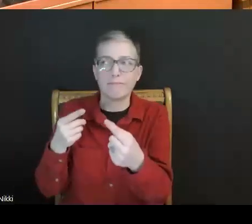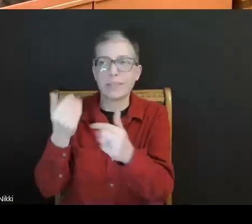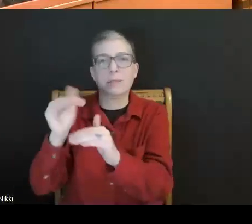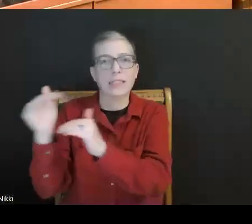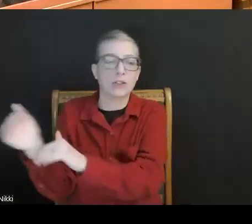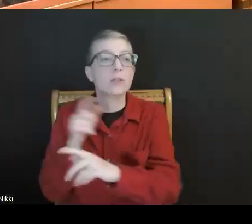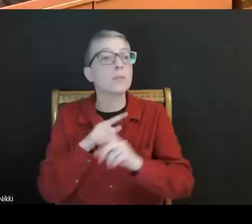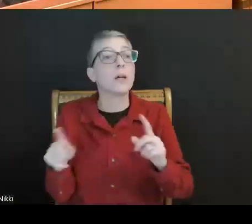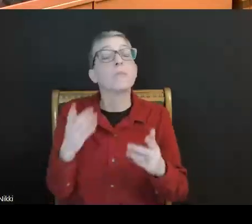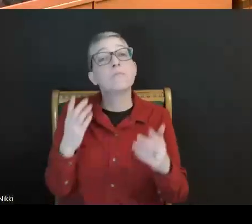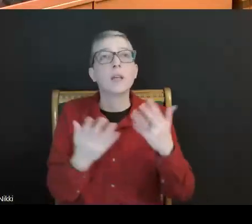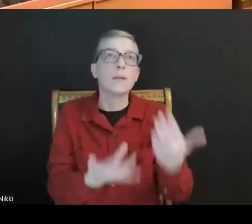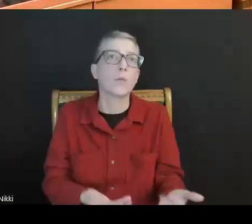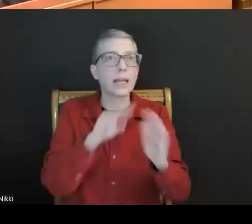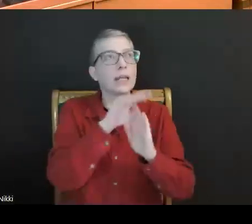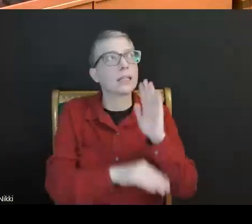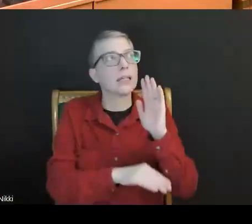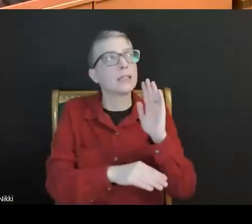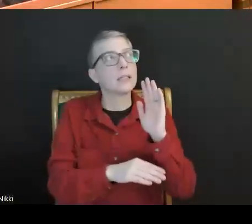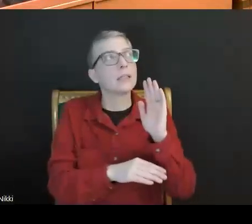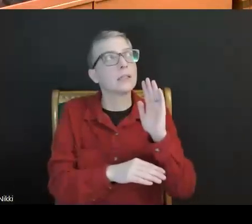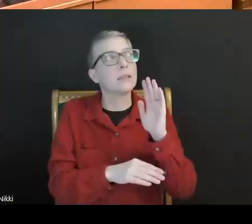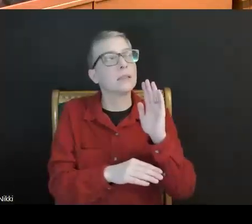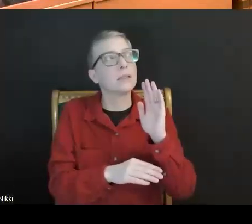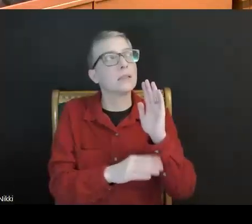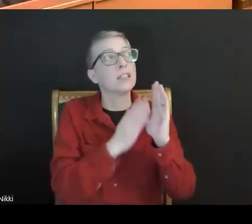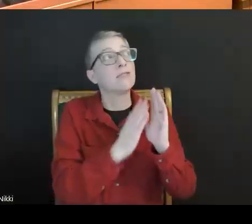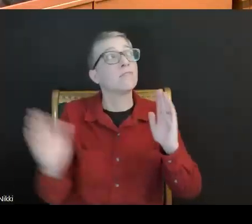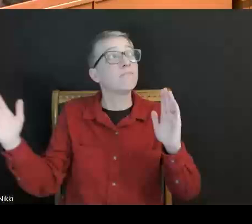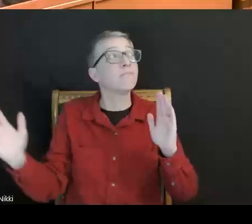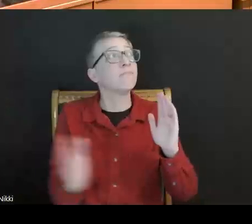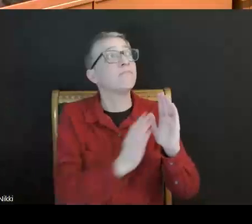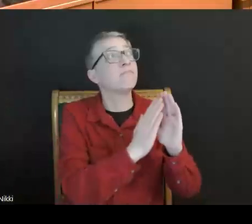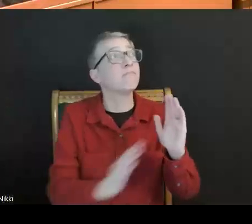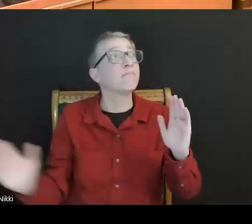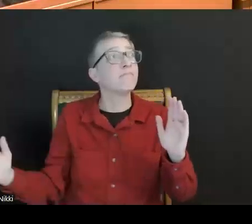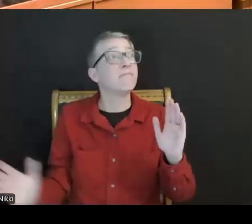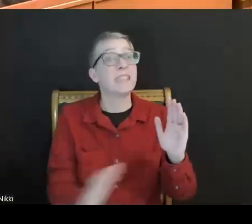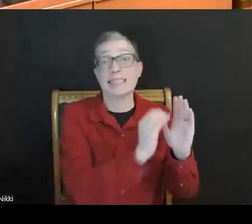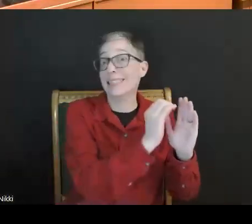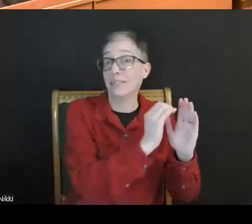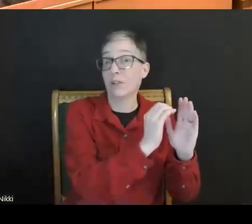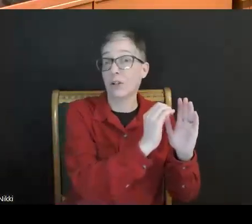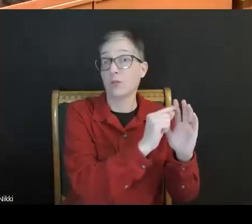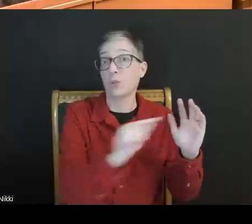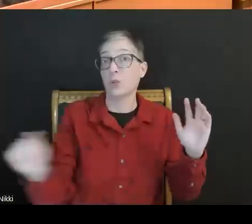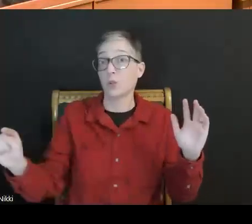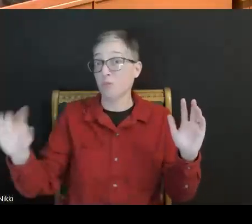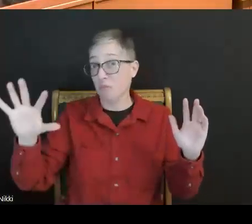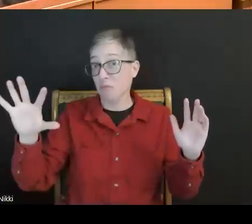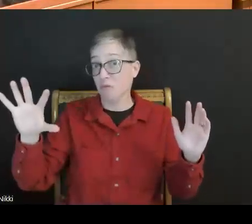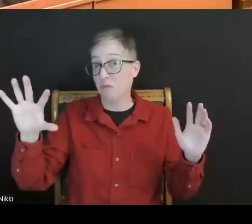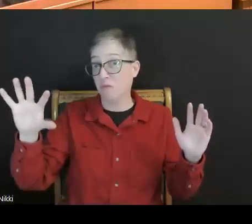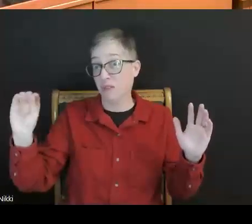waiting list of, we've gotten it down to almost zero, to having 50 or more